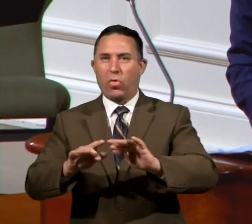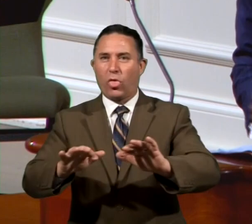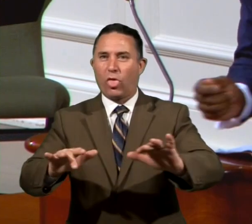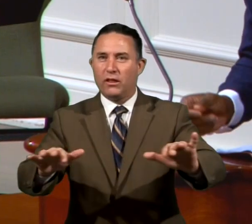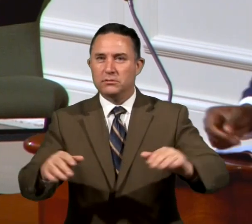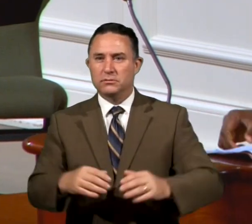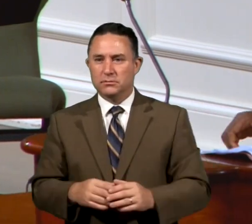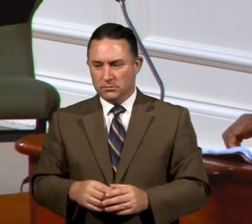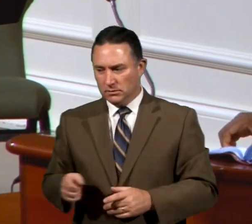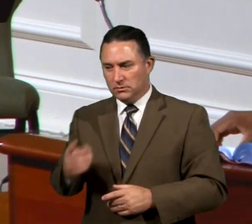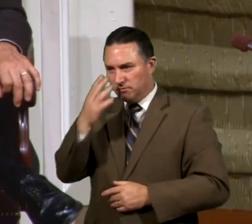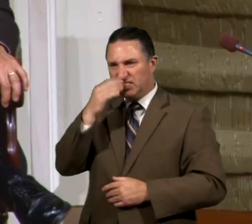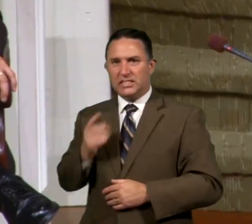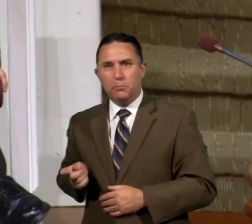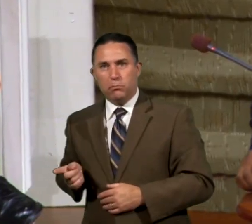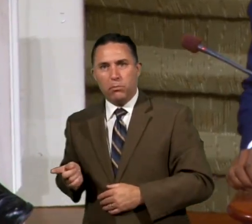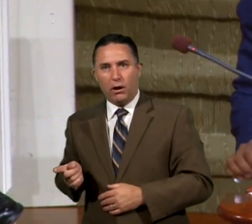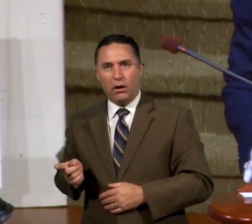He fell asleep